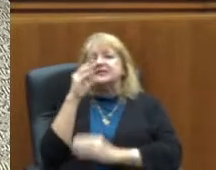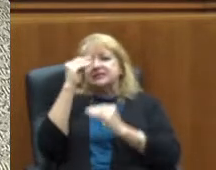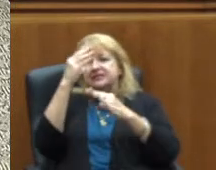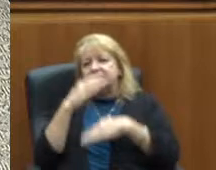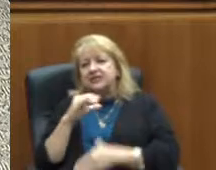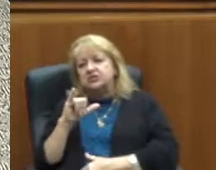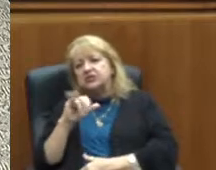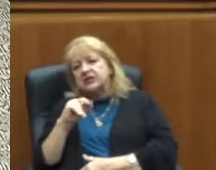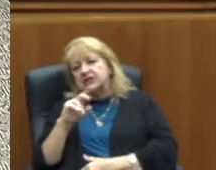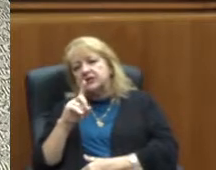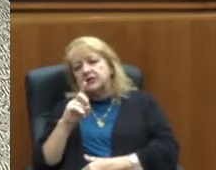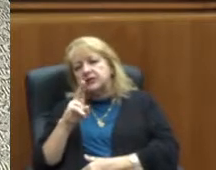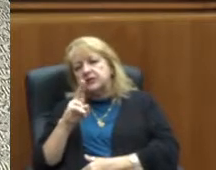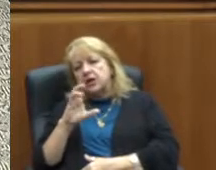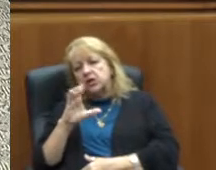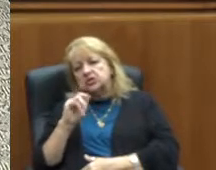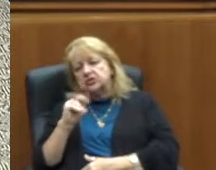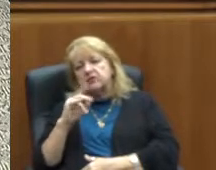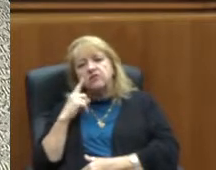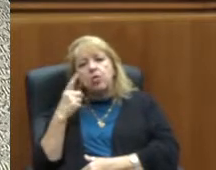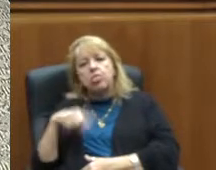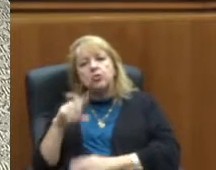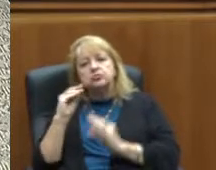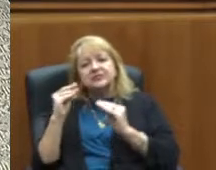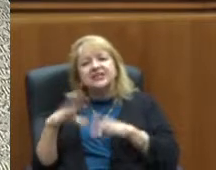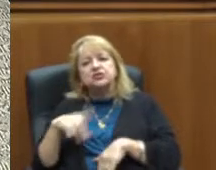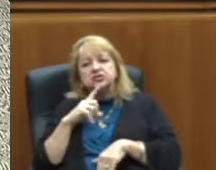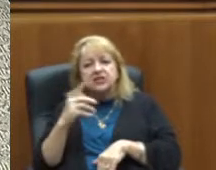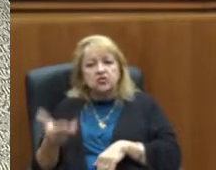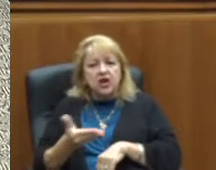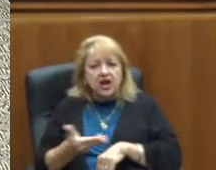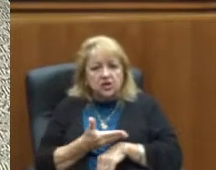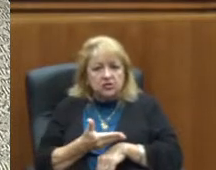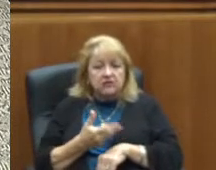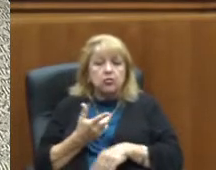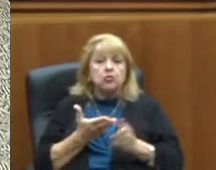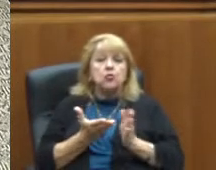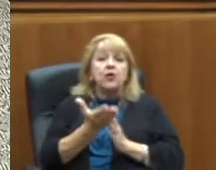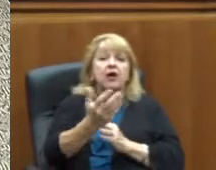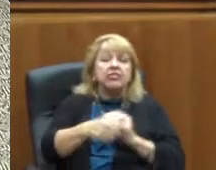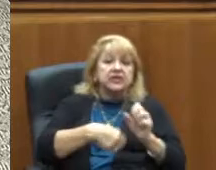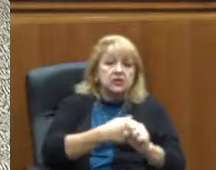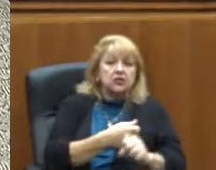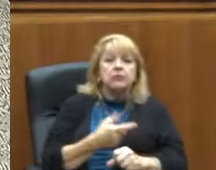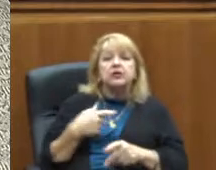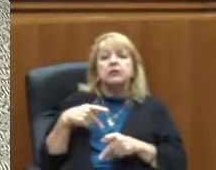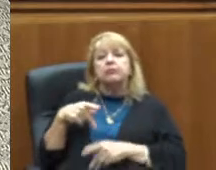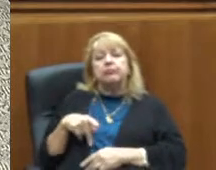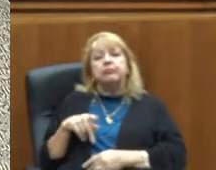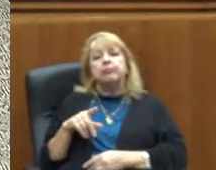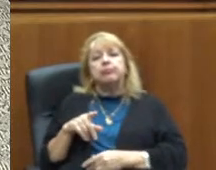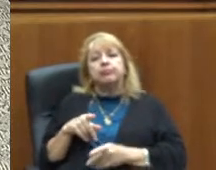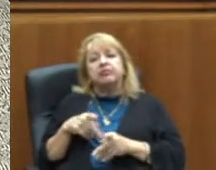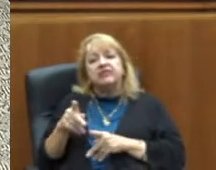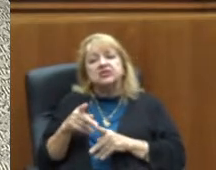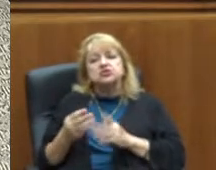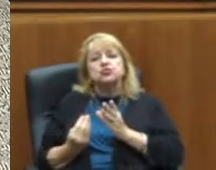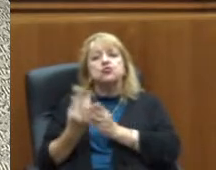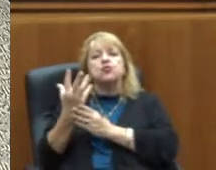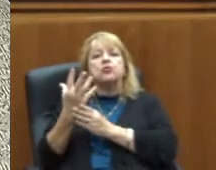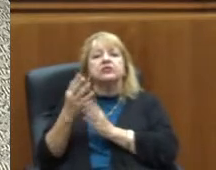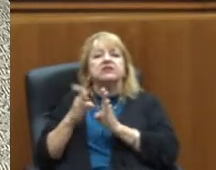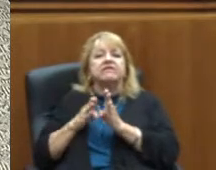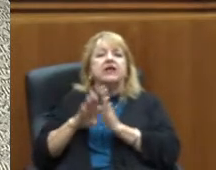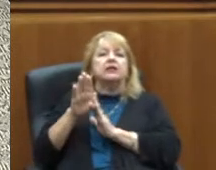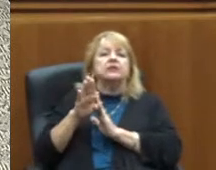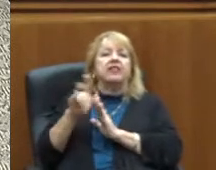hired throughout the year, but also once a month have a professional development opportunity where they set the agenda on